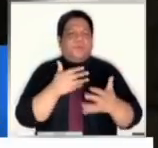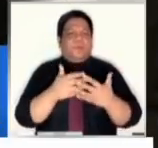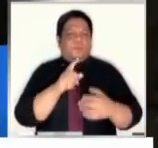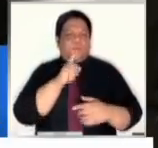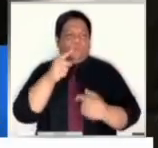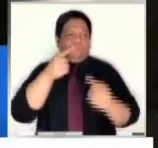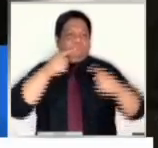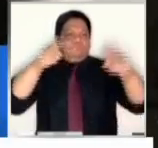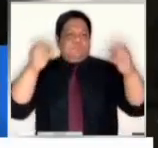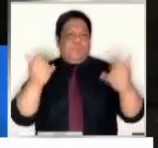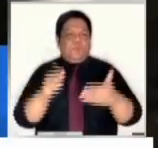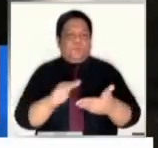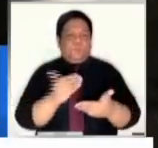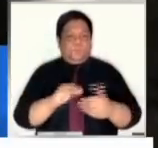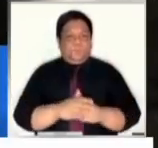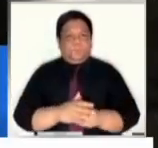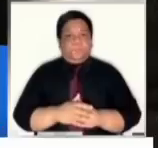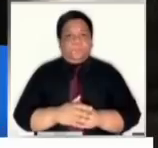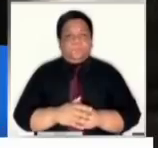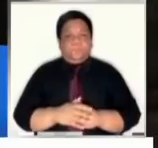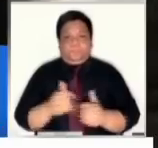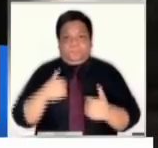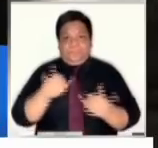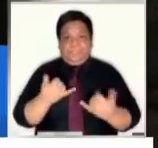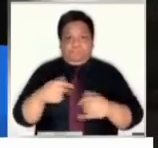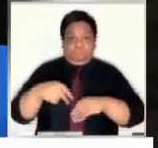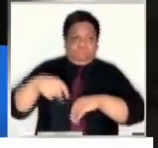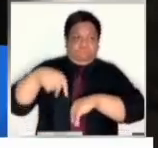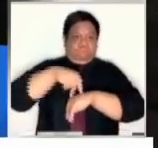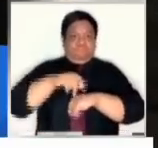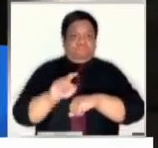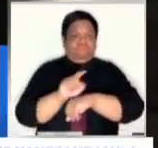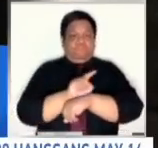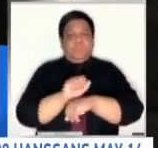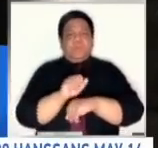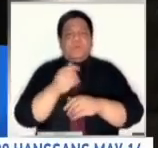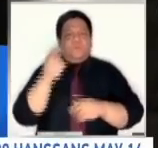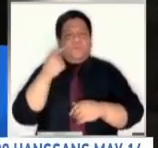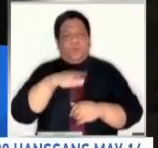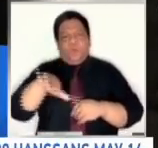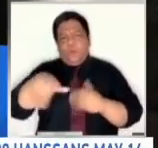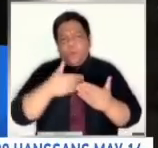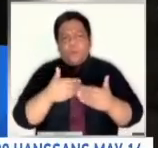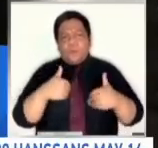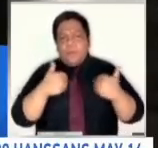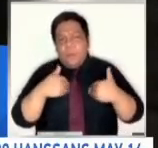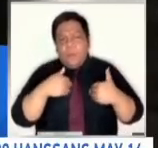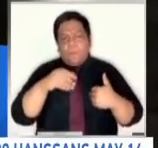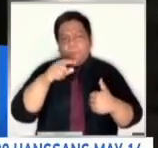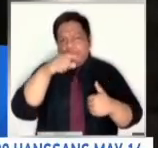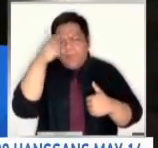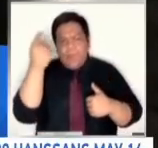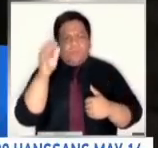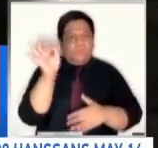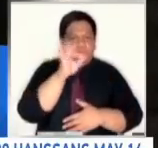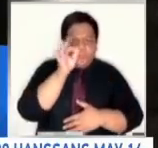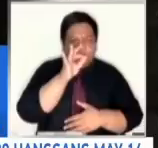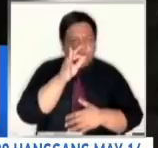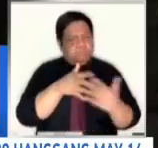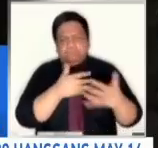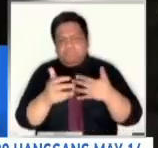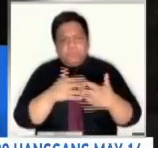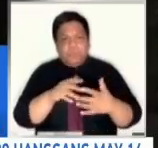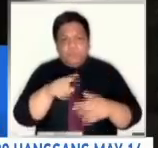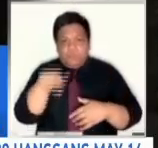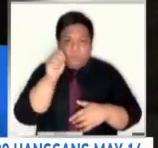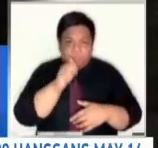Me just being up there is a message. It's a message to all the young Black and Filipino girls, Black or Filipino, you know, that you can be up here